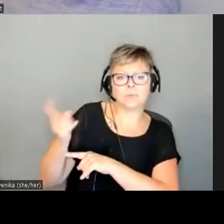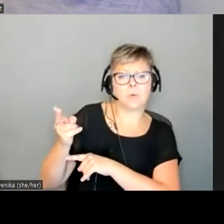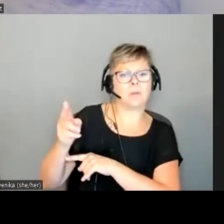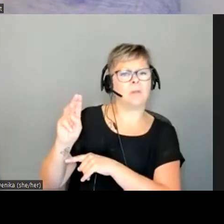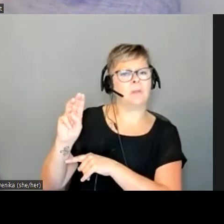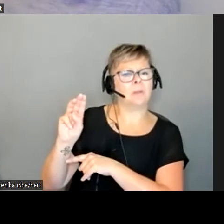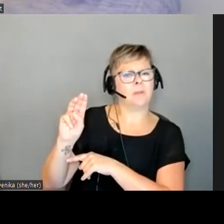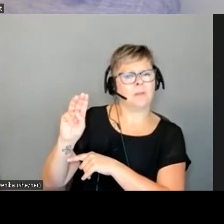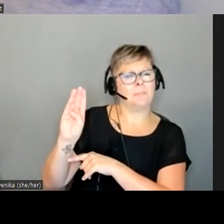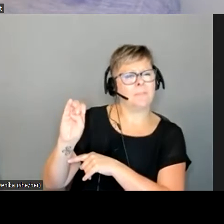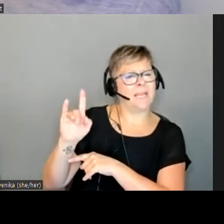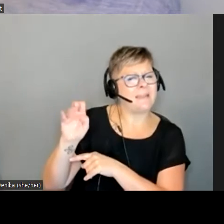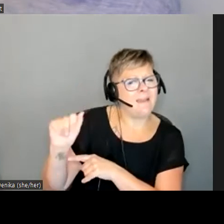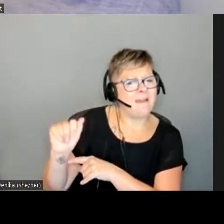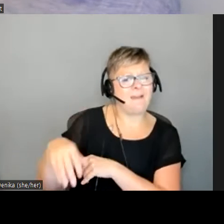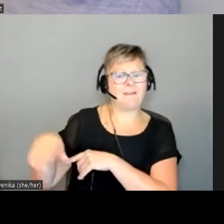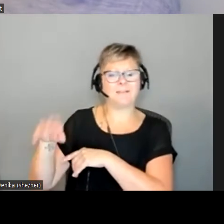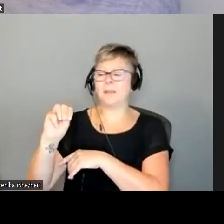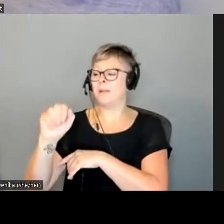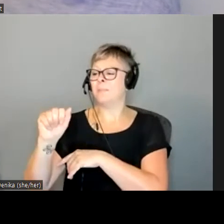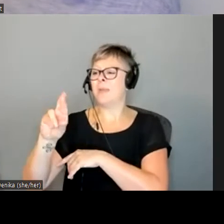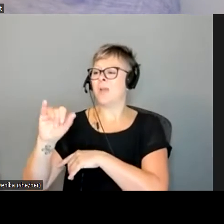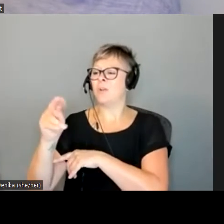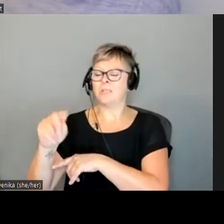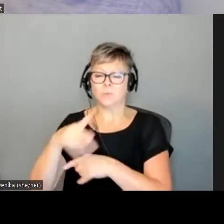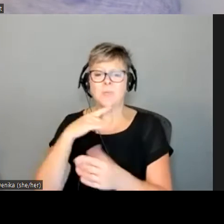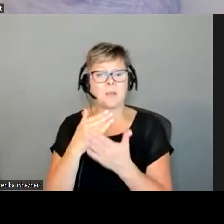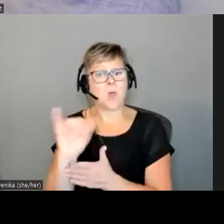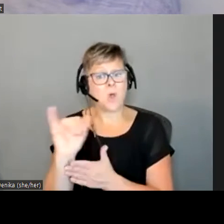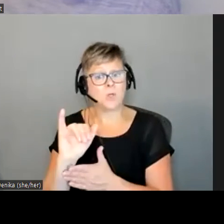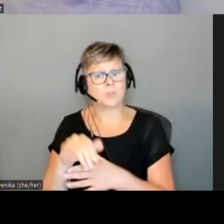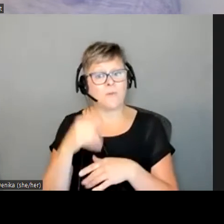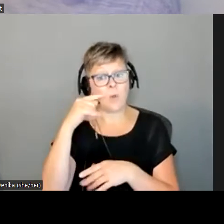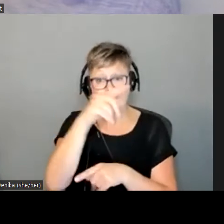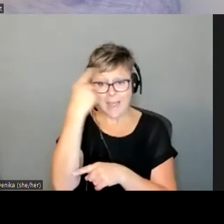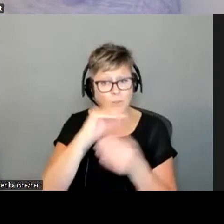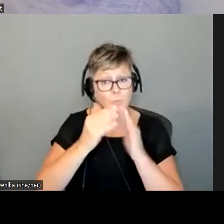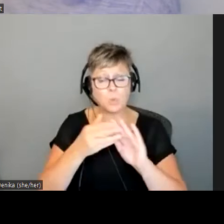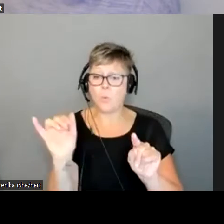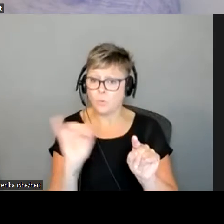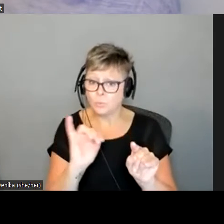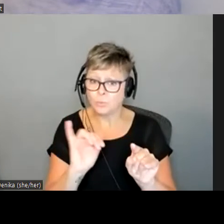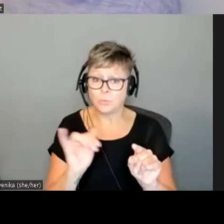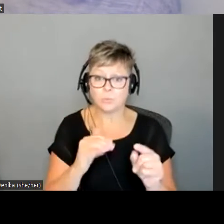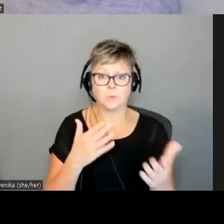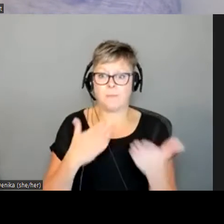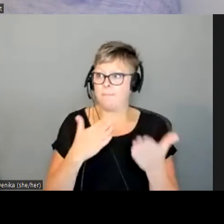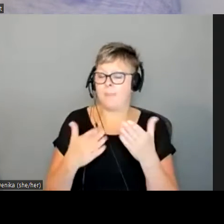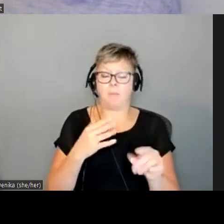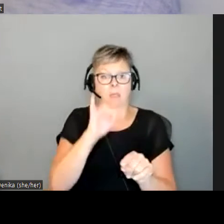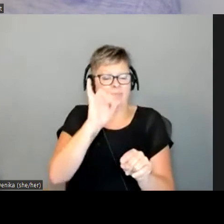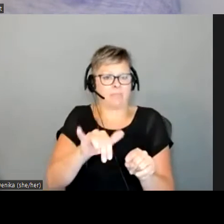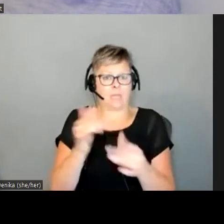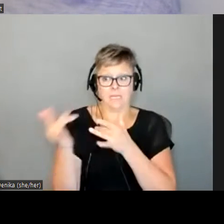same thing in the Black community as well, because I don't think people kind of maybe recognize, or maybe the visibility of the issues are not